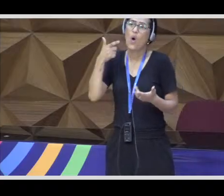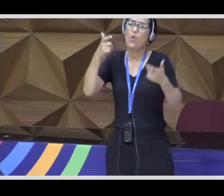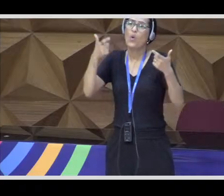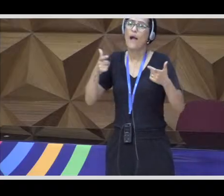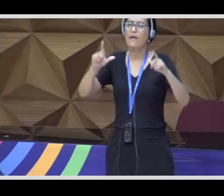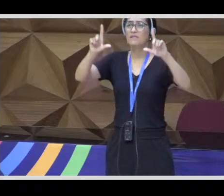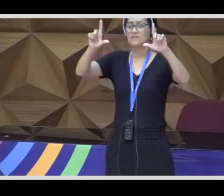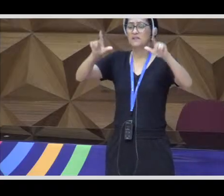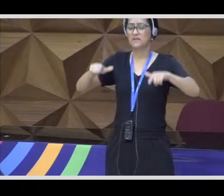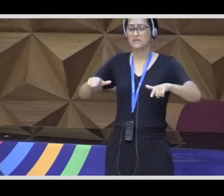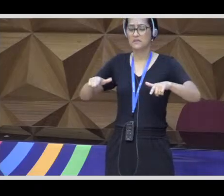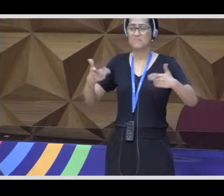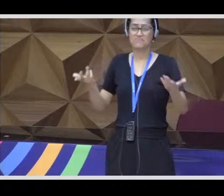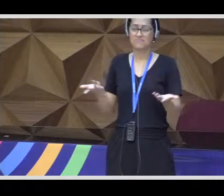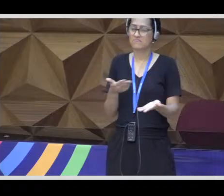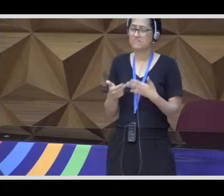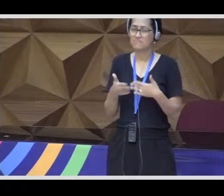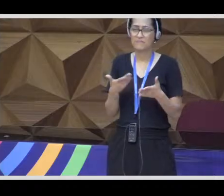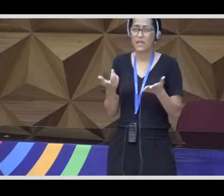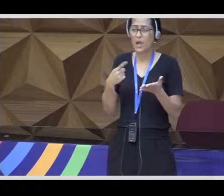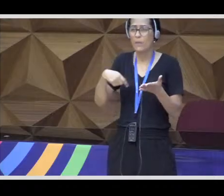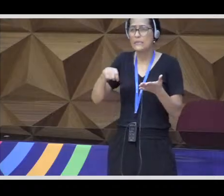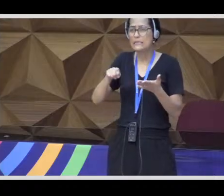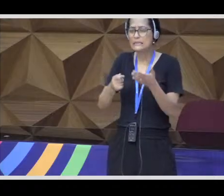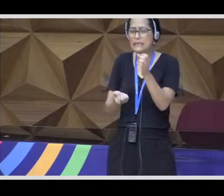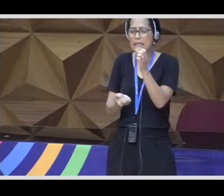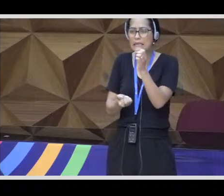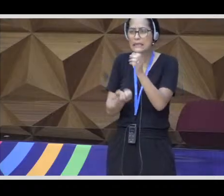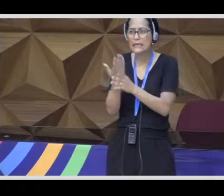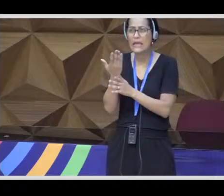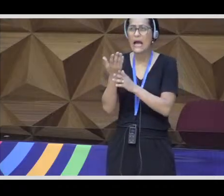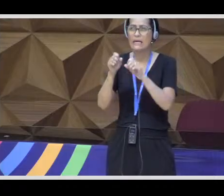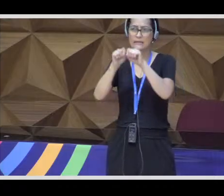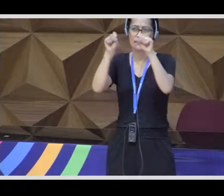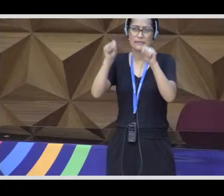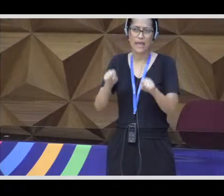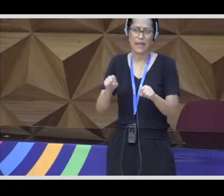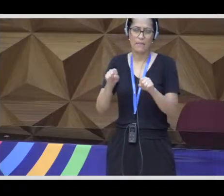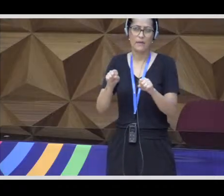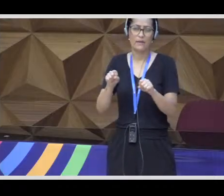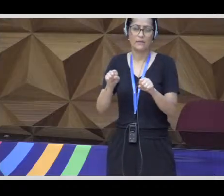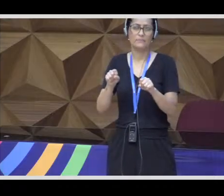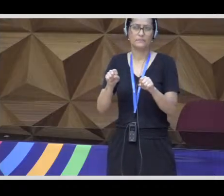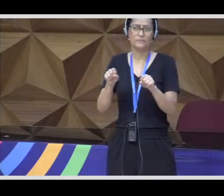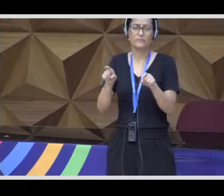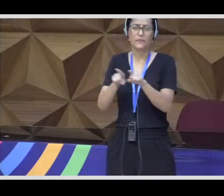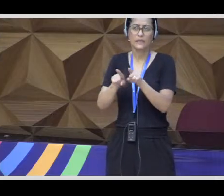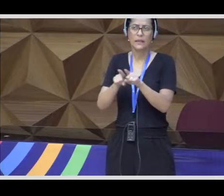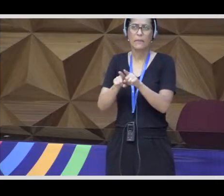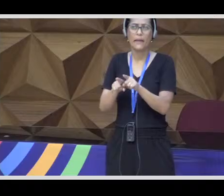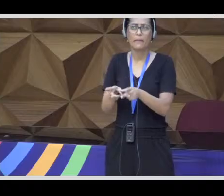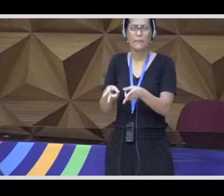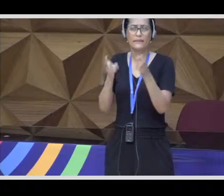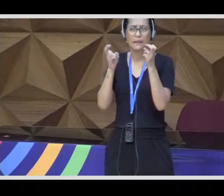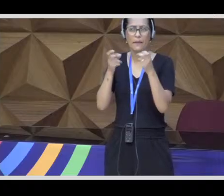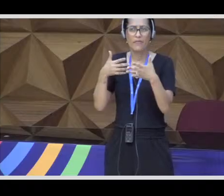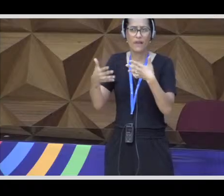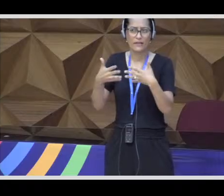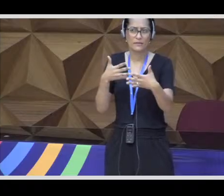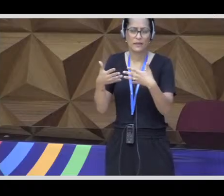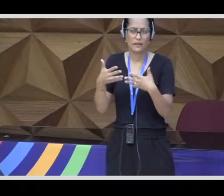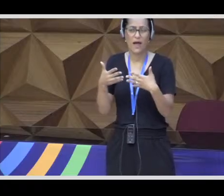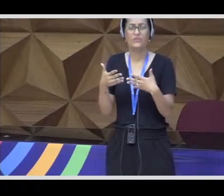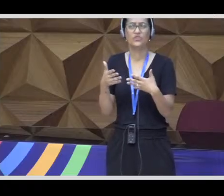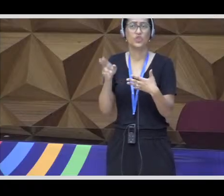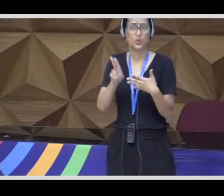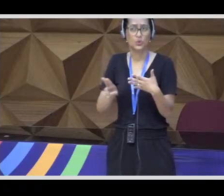this, you need to give people a lot of flexibility about the type of input techniques that they use and the way that they can configure their